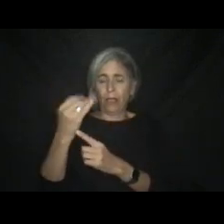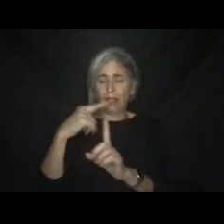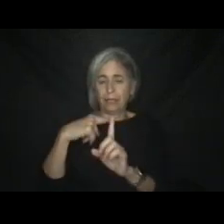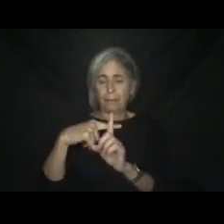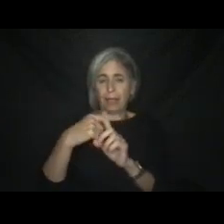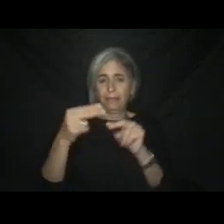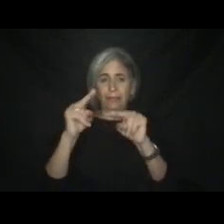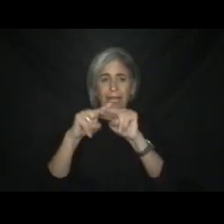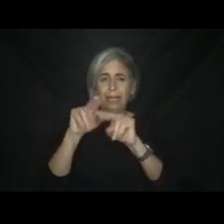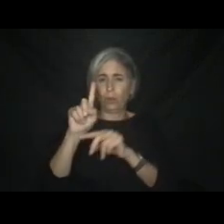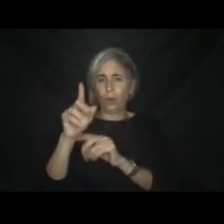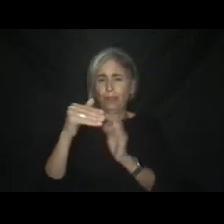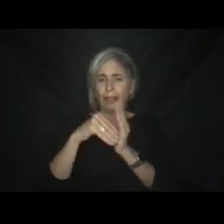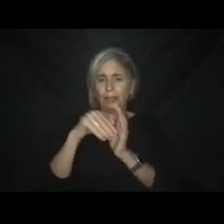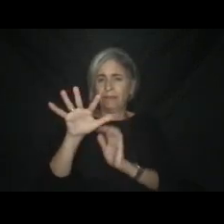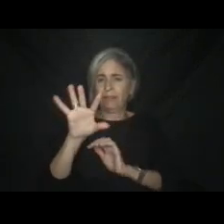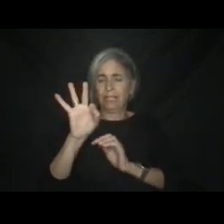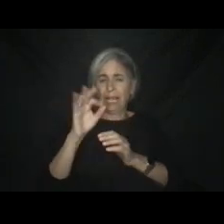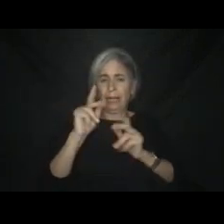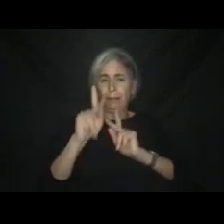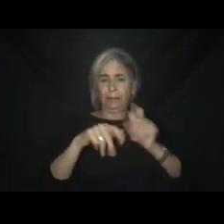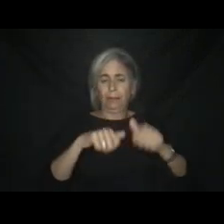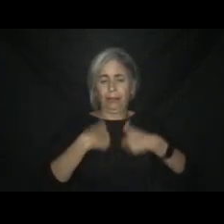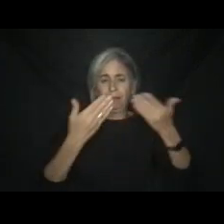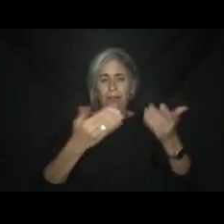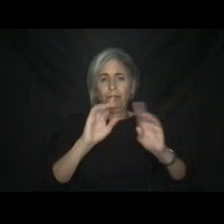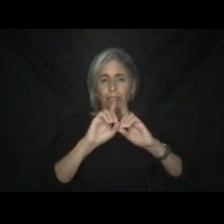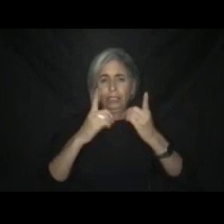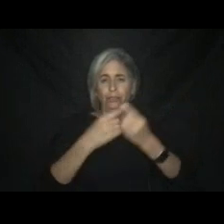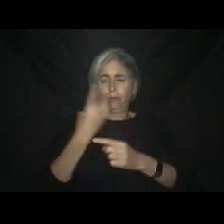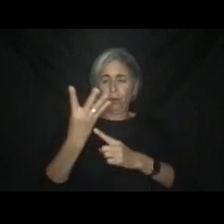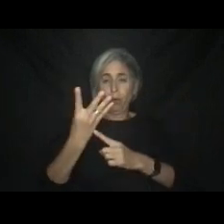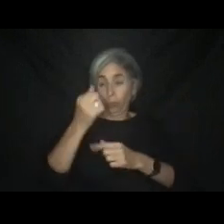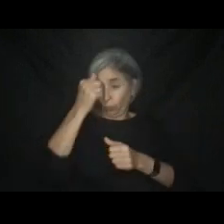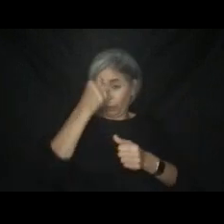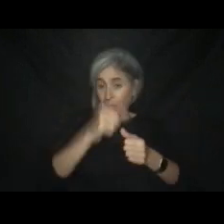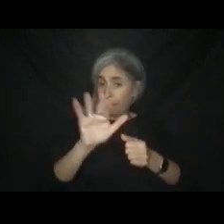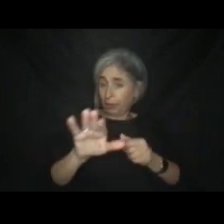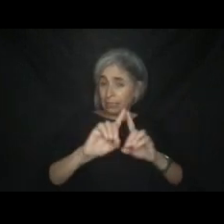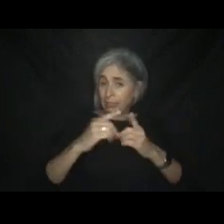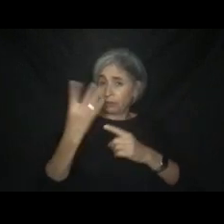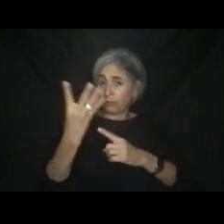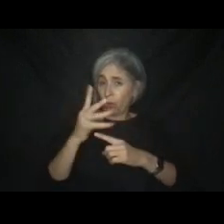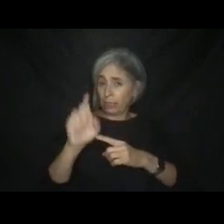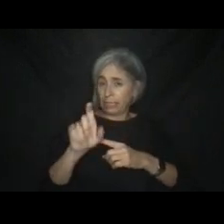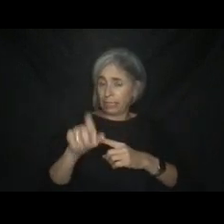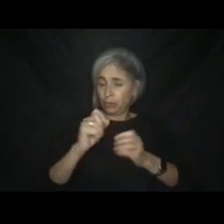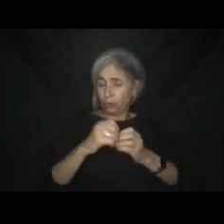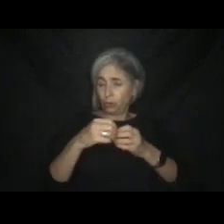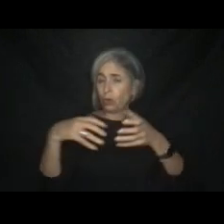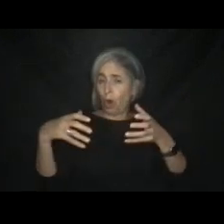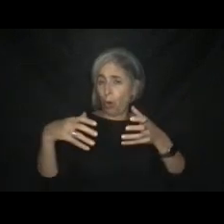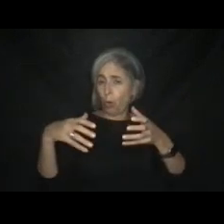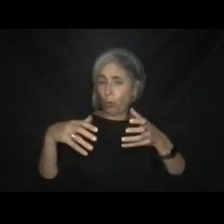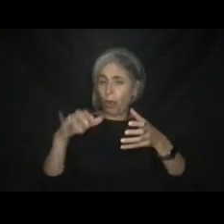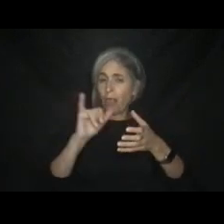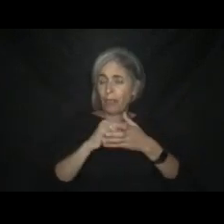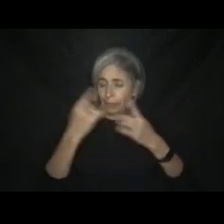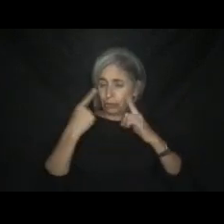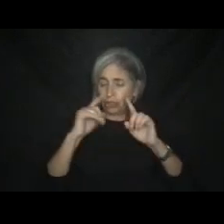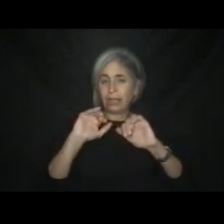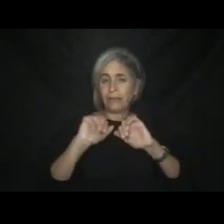gain of 1,059 residents for District 4. Remember, District 4 is the one that needs to grow, and so that's achieved by